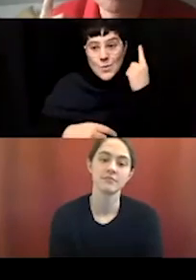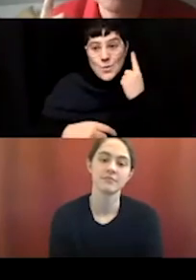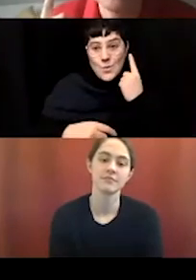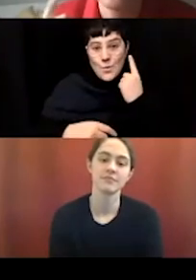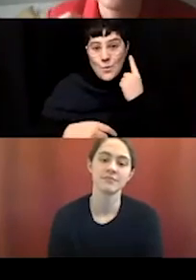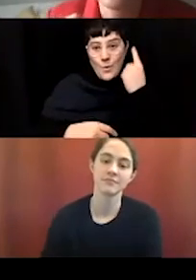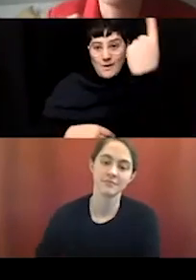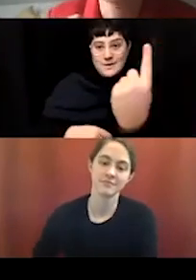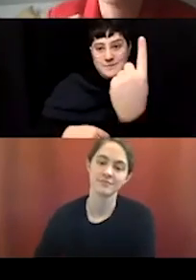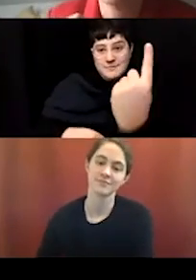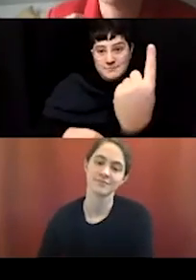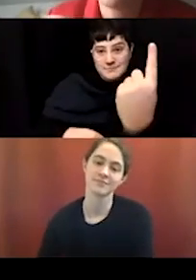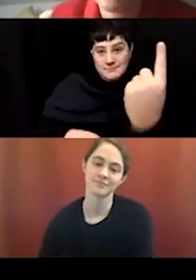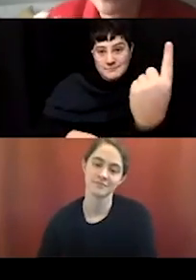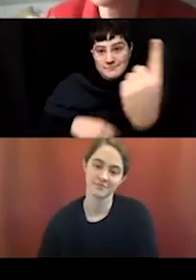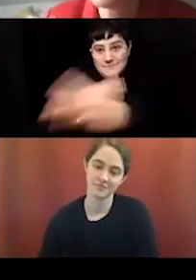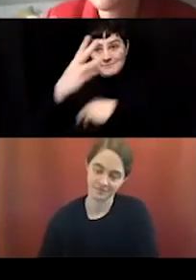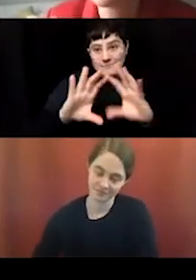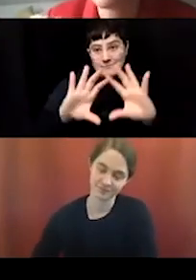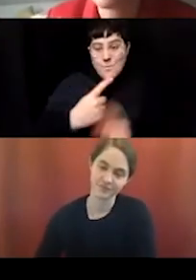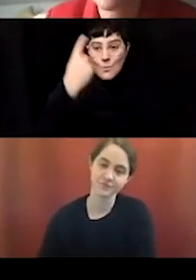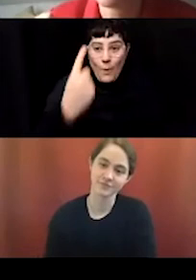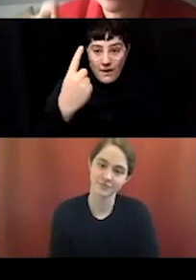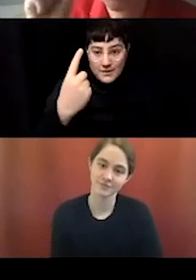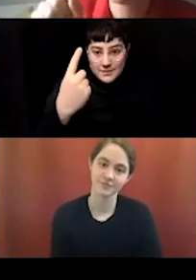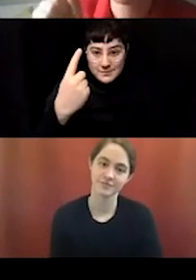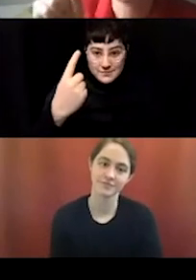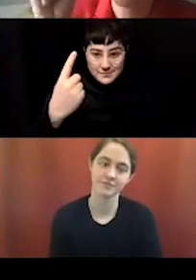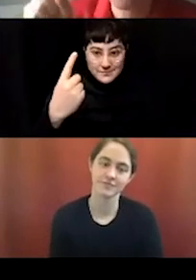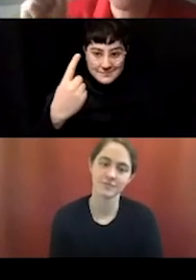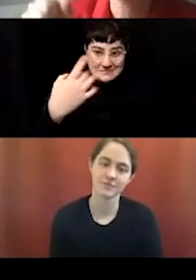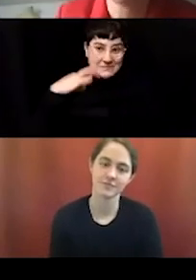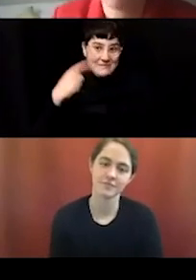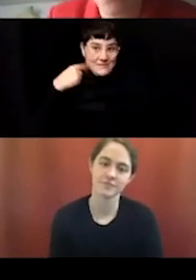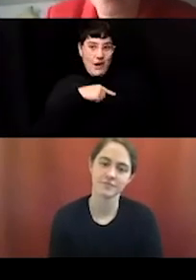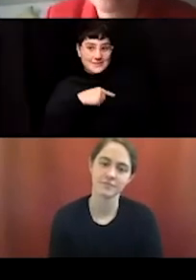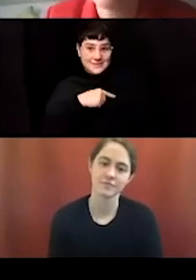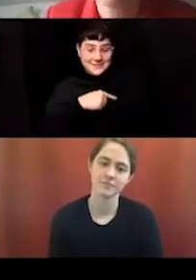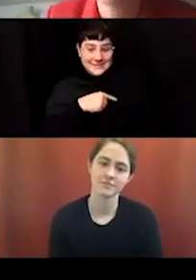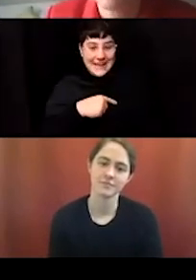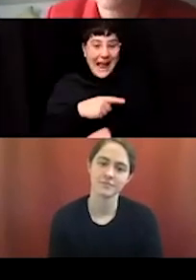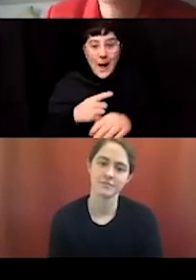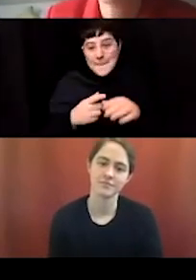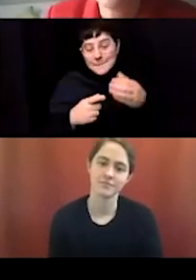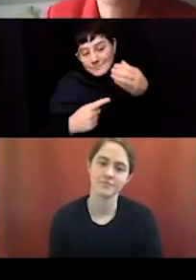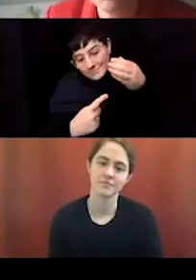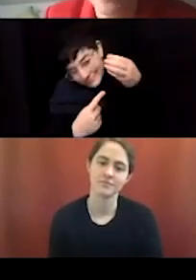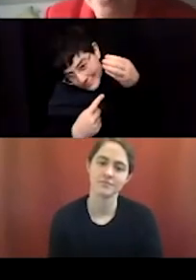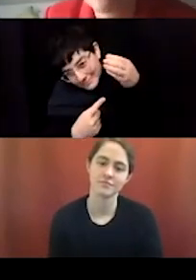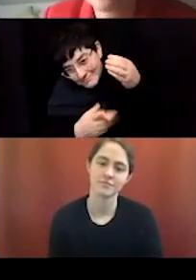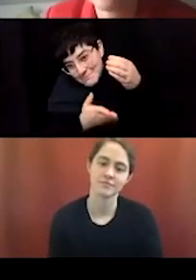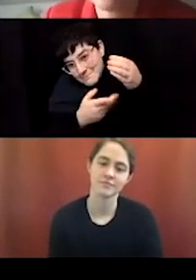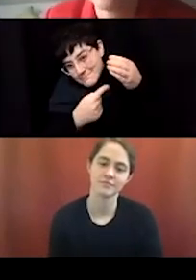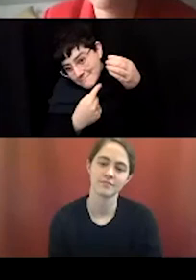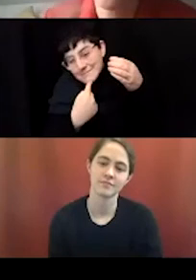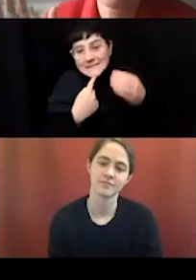cup, and underneath it says you engraved one of one. So we really do